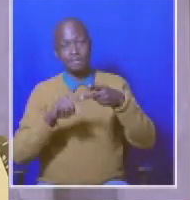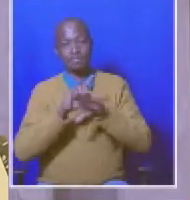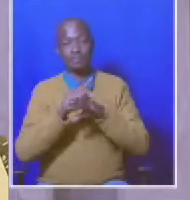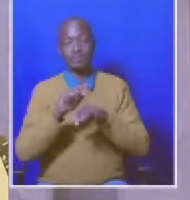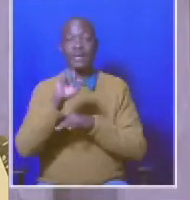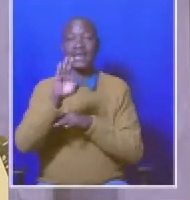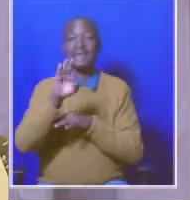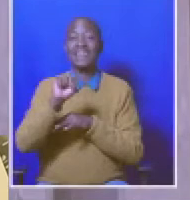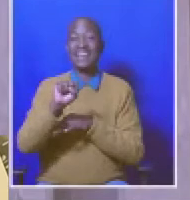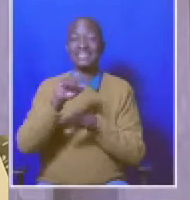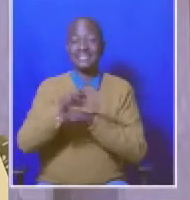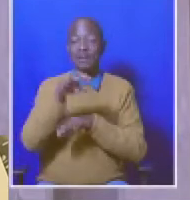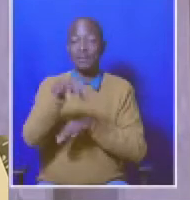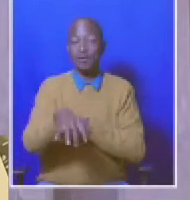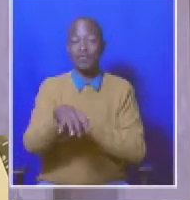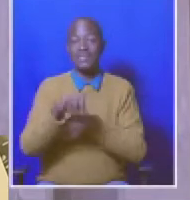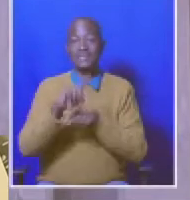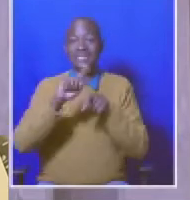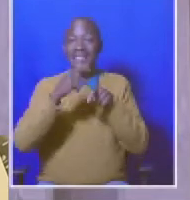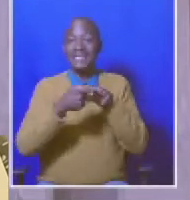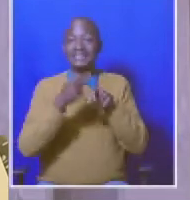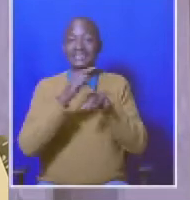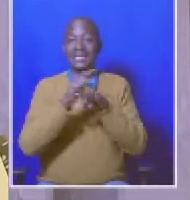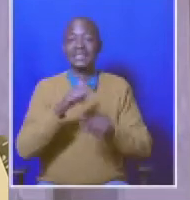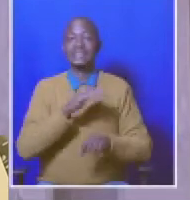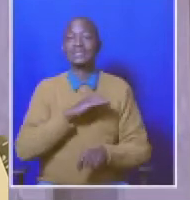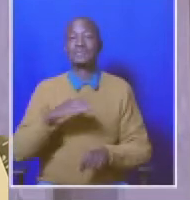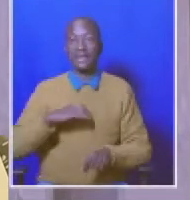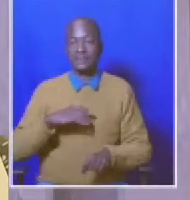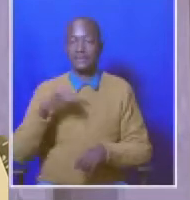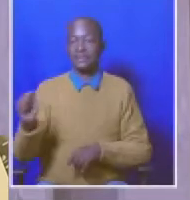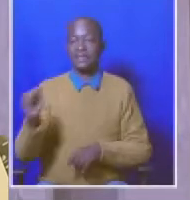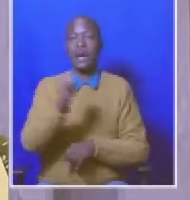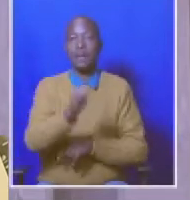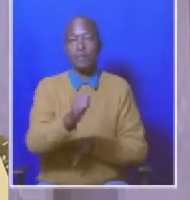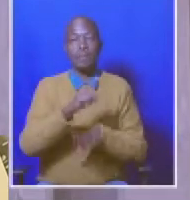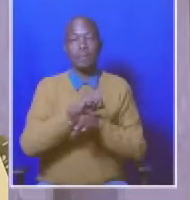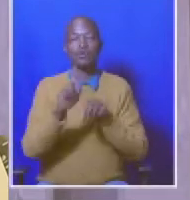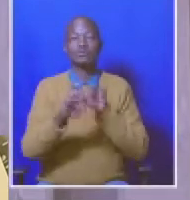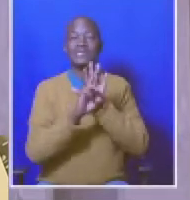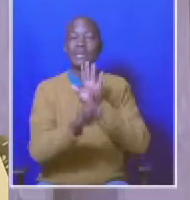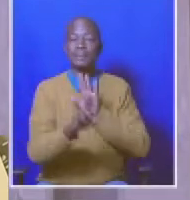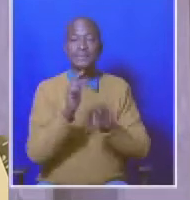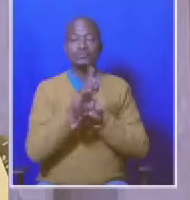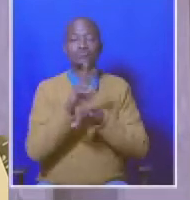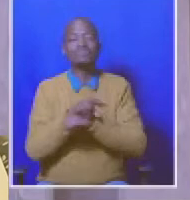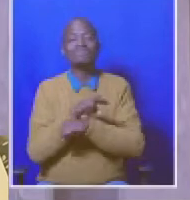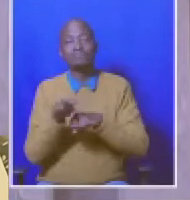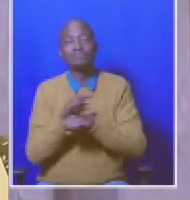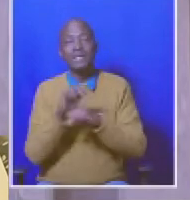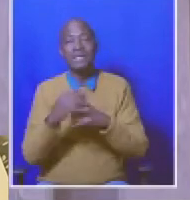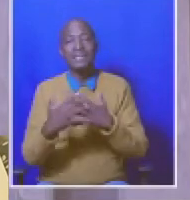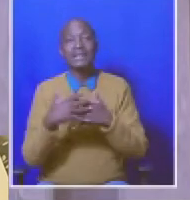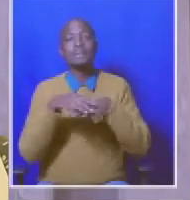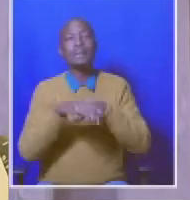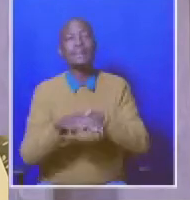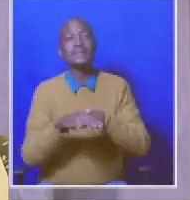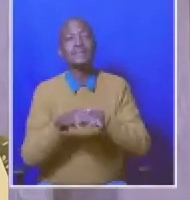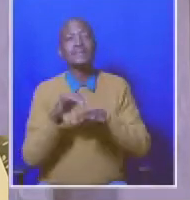Provincial Executive Council also appointed representatives to oversee the implementation